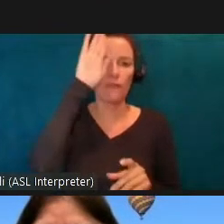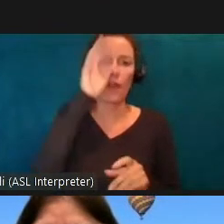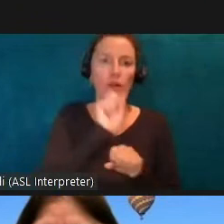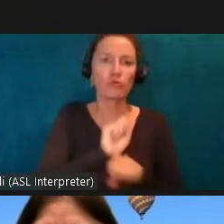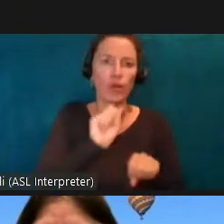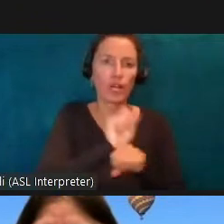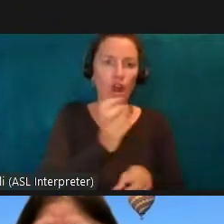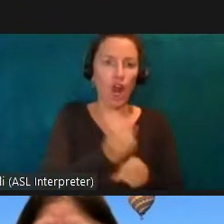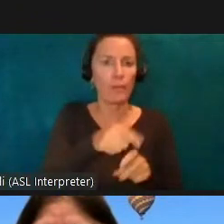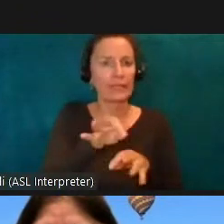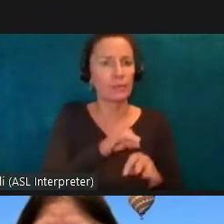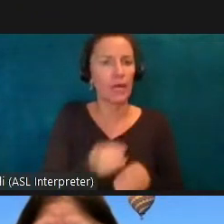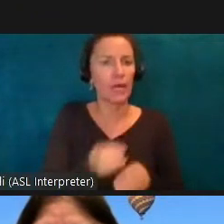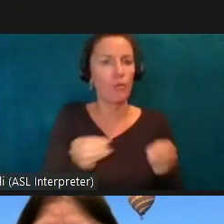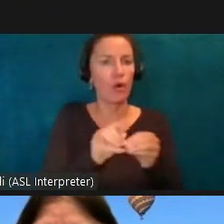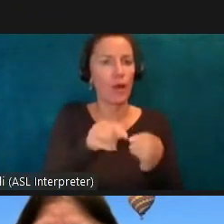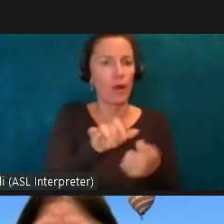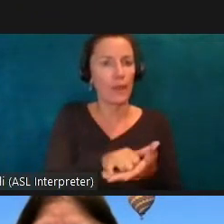that.